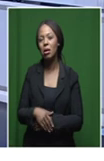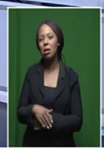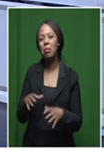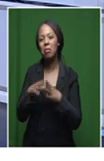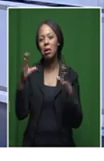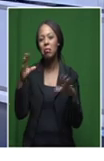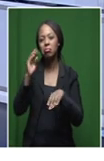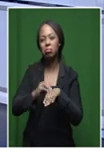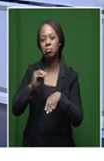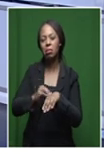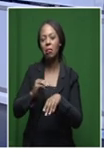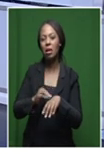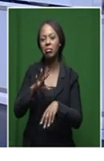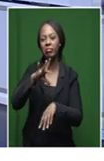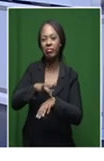of osteoarthritis?